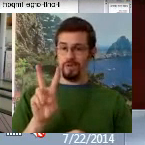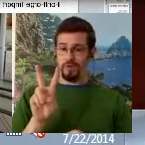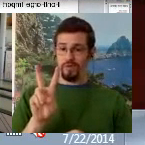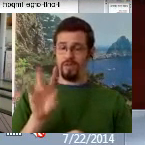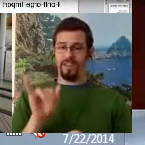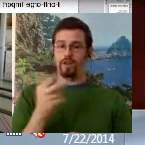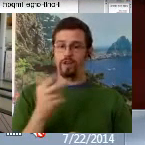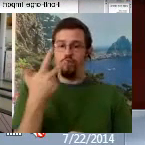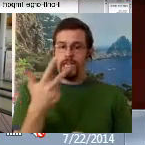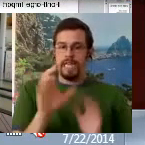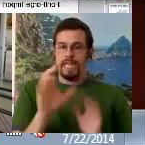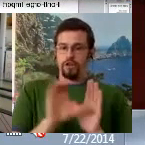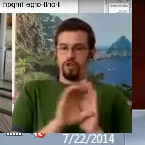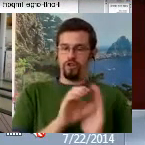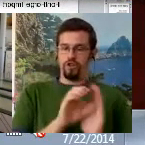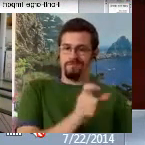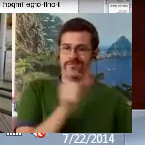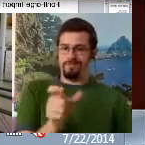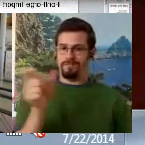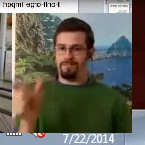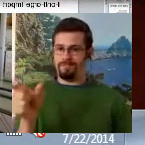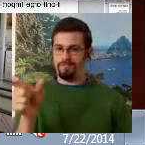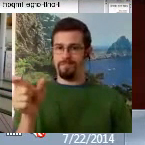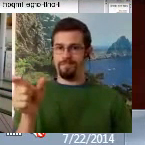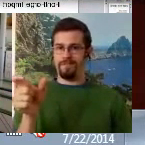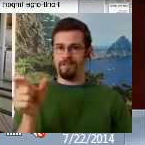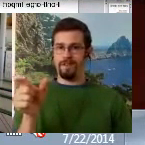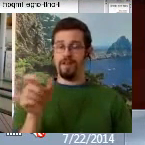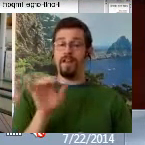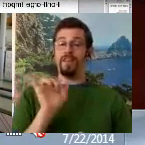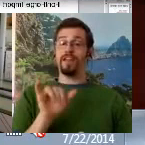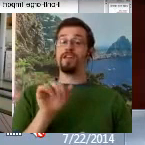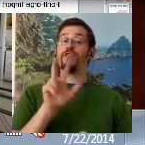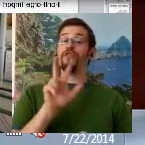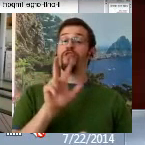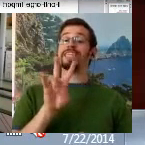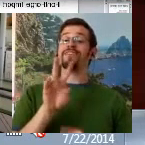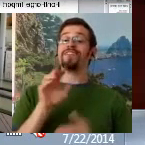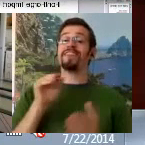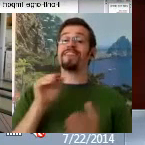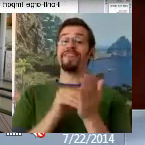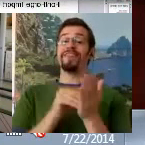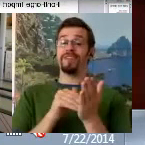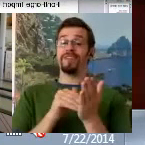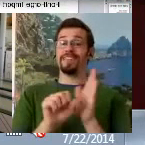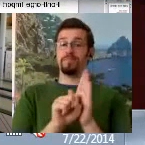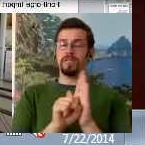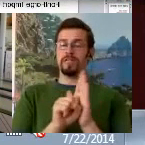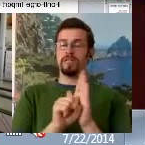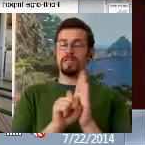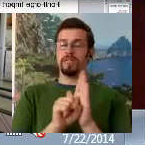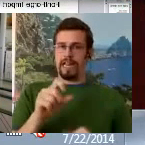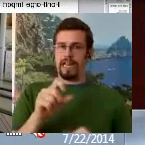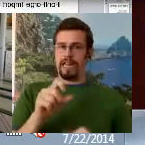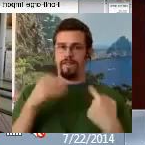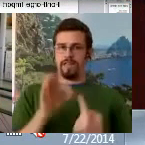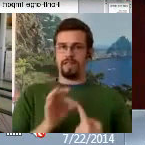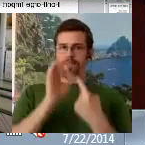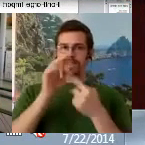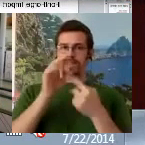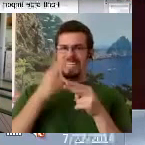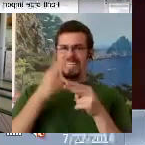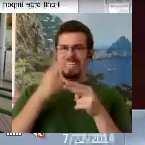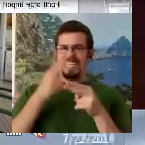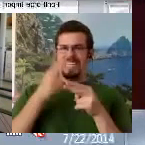U1DA92. So all 37,000 of those symbols each needed a name that was just like